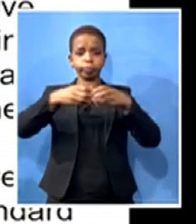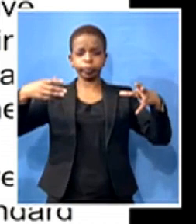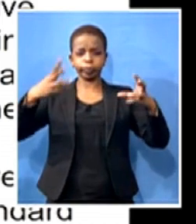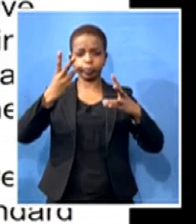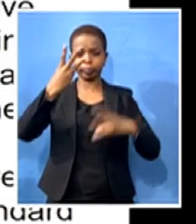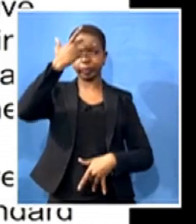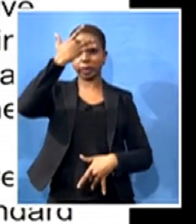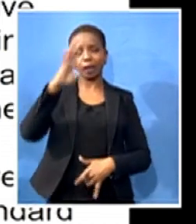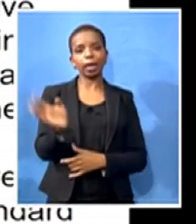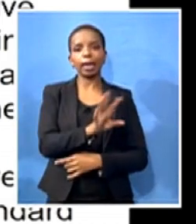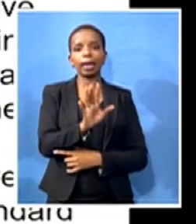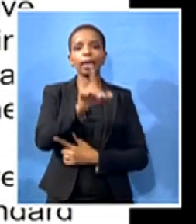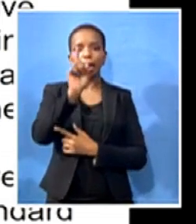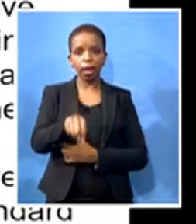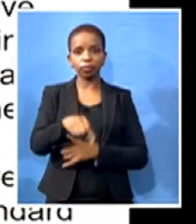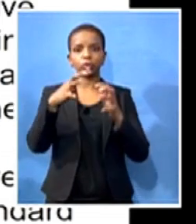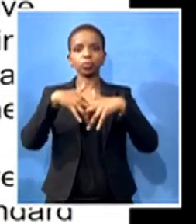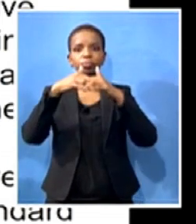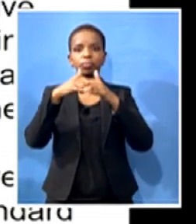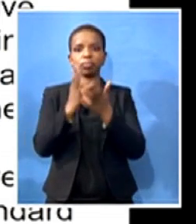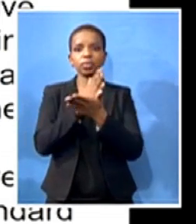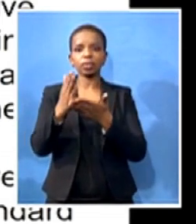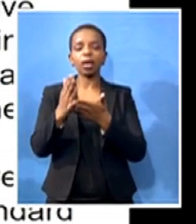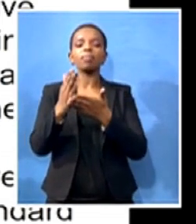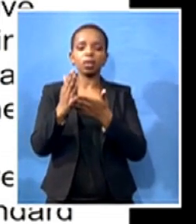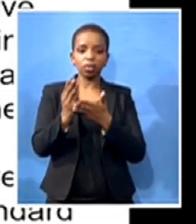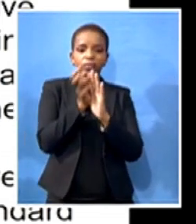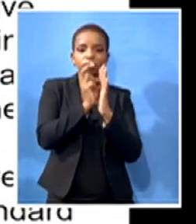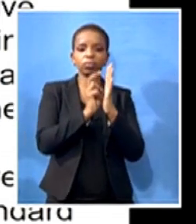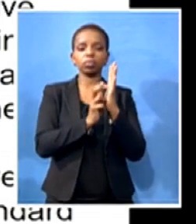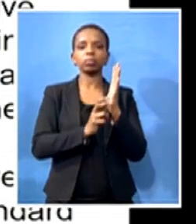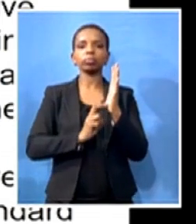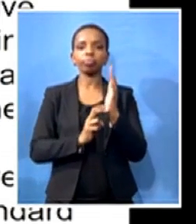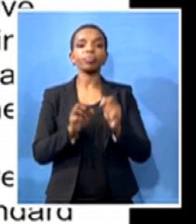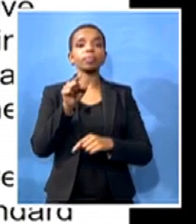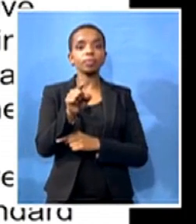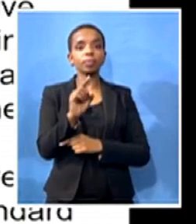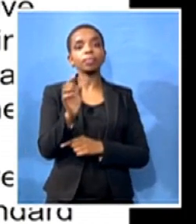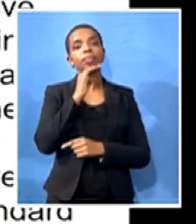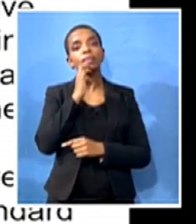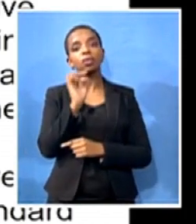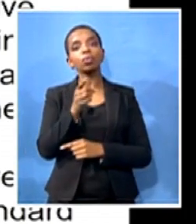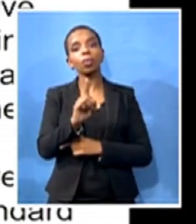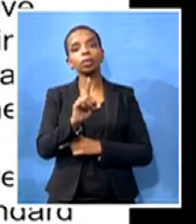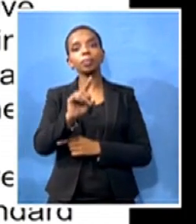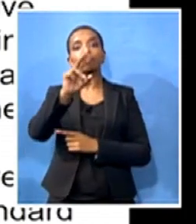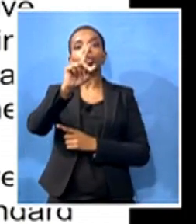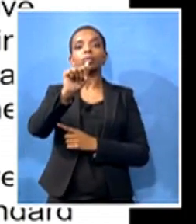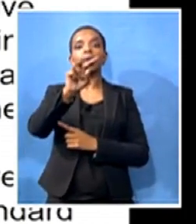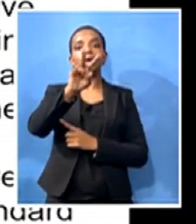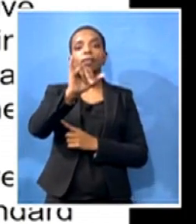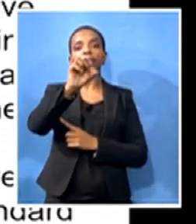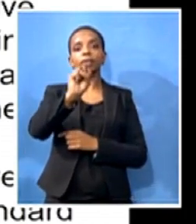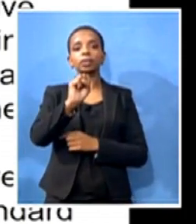should also be noted that Justice Davis did not question the actual lockdown.